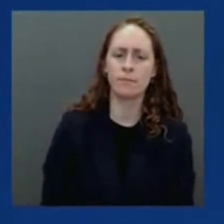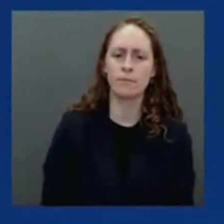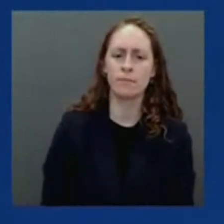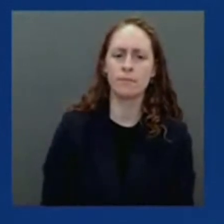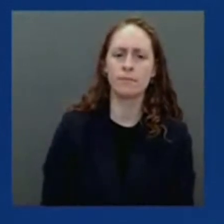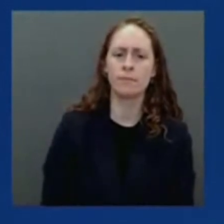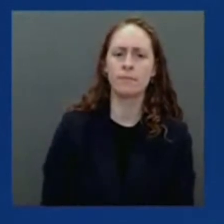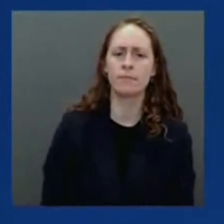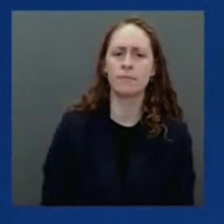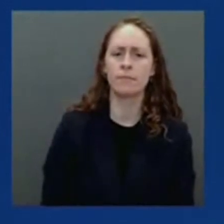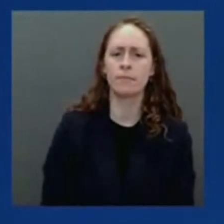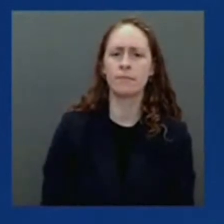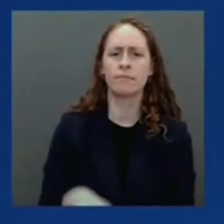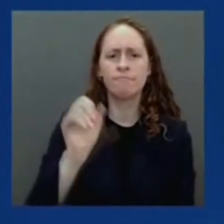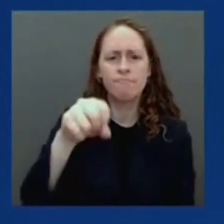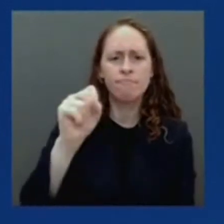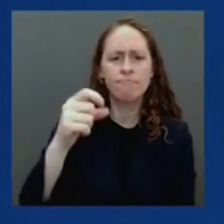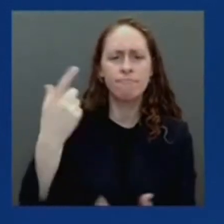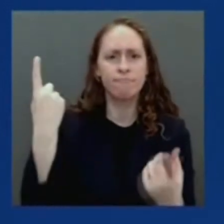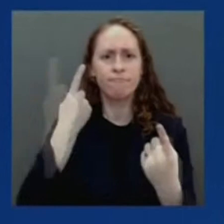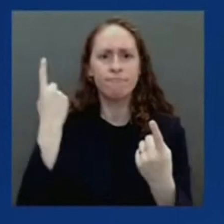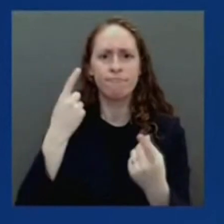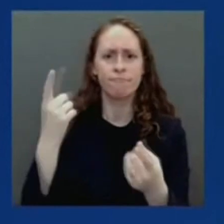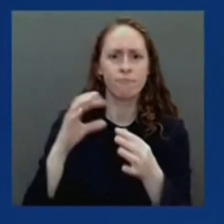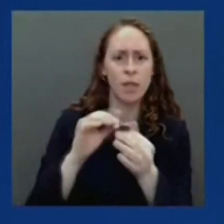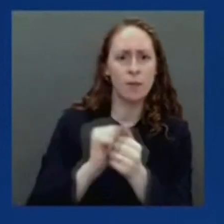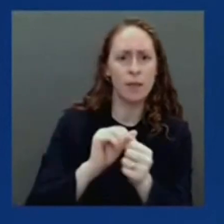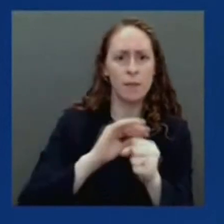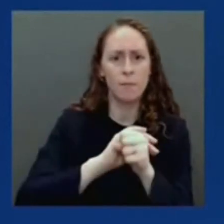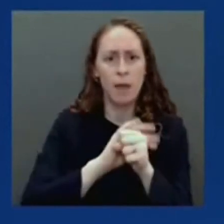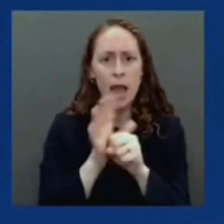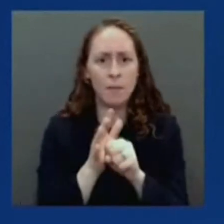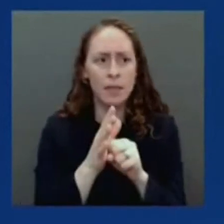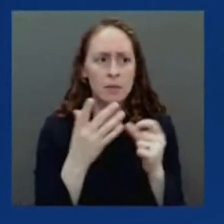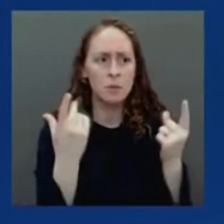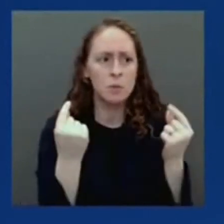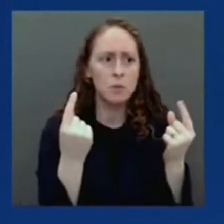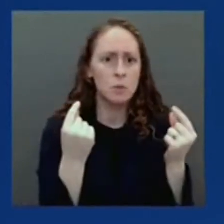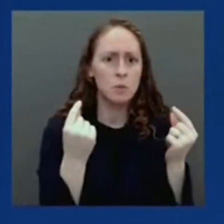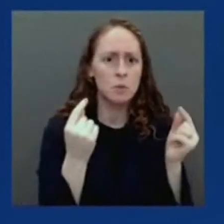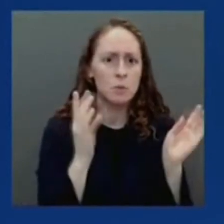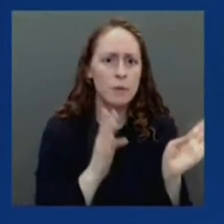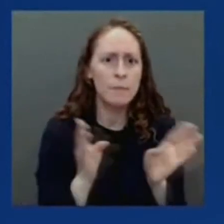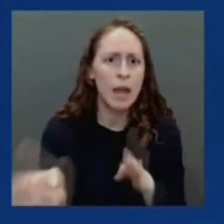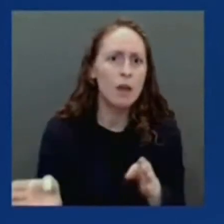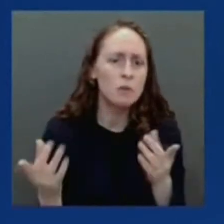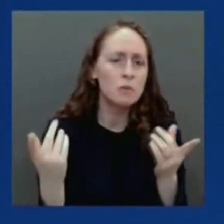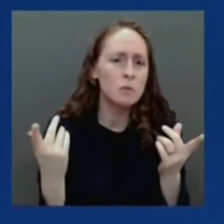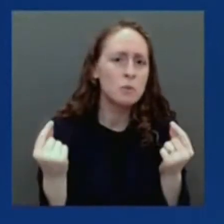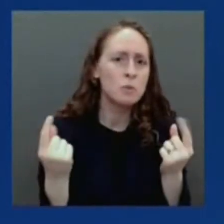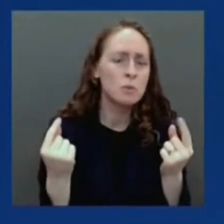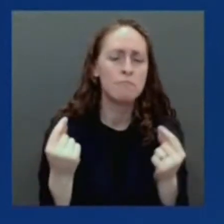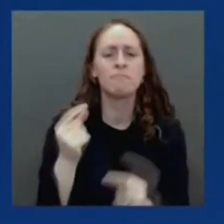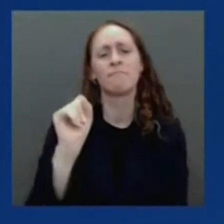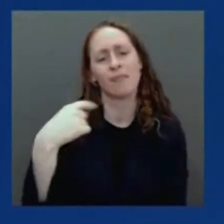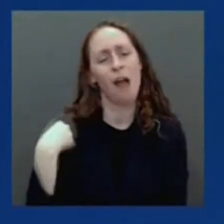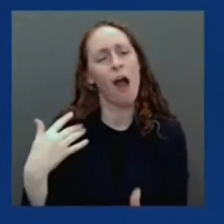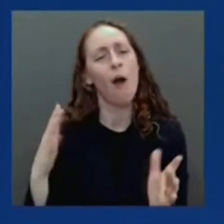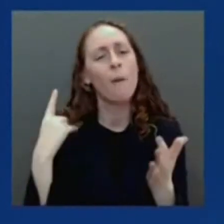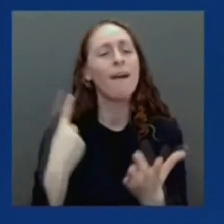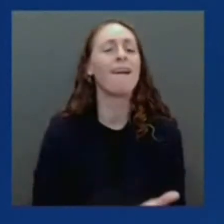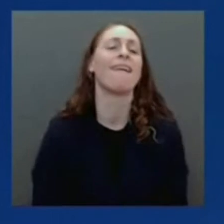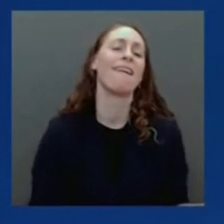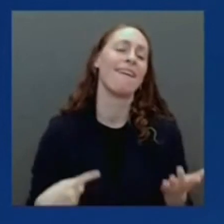Jeannie, it is really founded on what we've been talking about for some time now, which is the prototype pathogen approach,